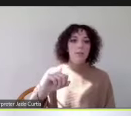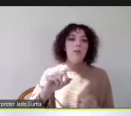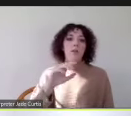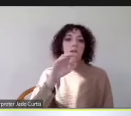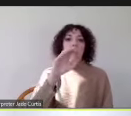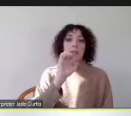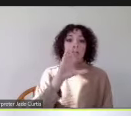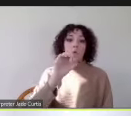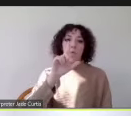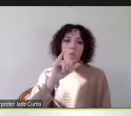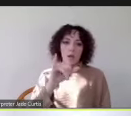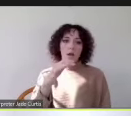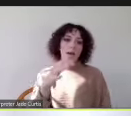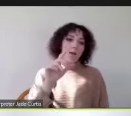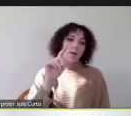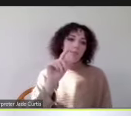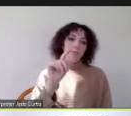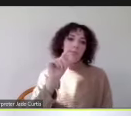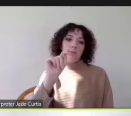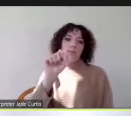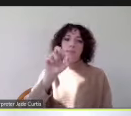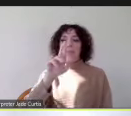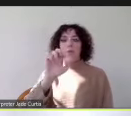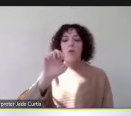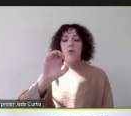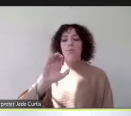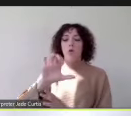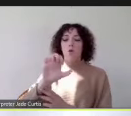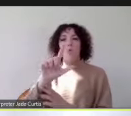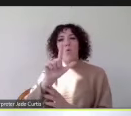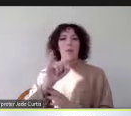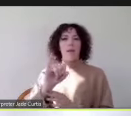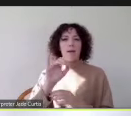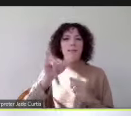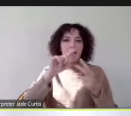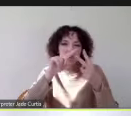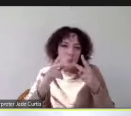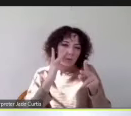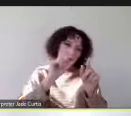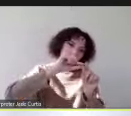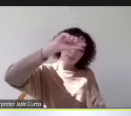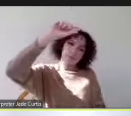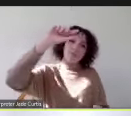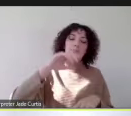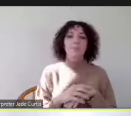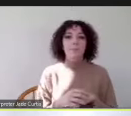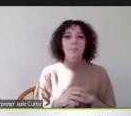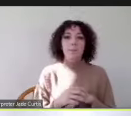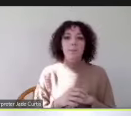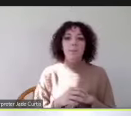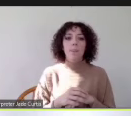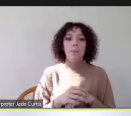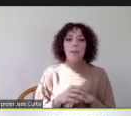on the top, and the bottom ones are antibiotic-resistant targets for E. coli and enterococci. It's a crowded